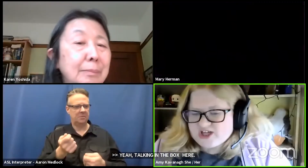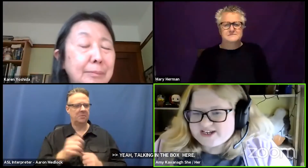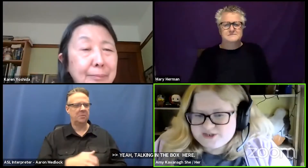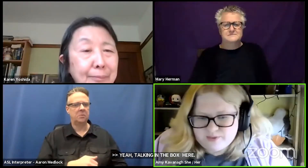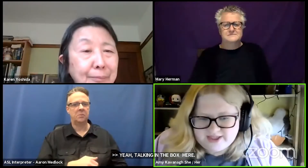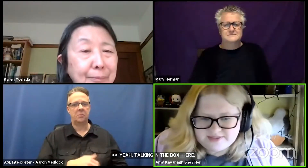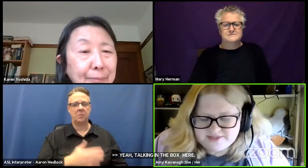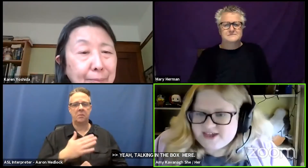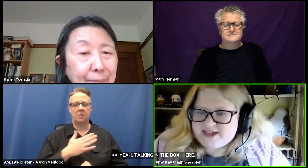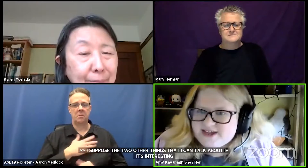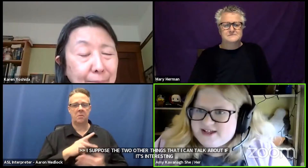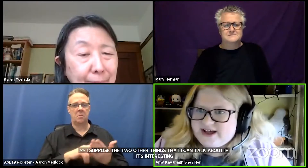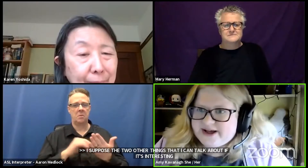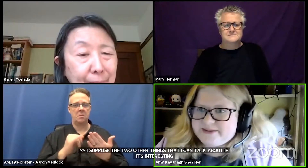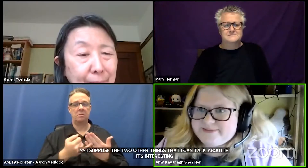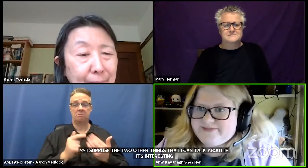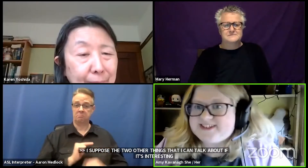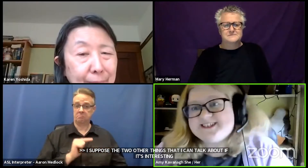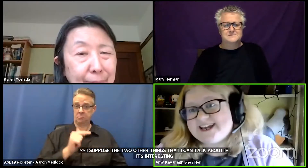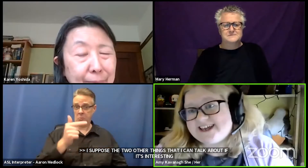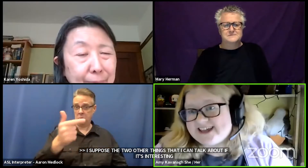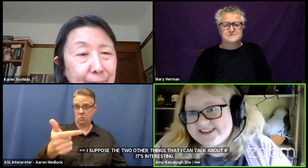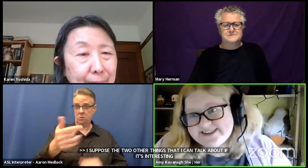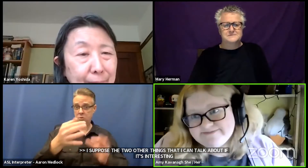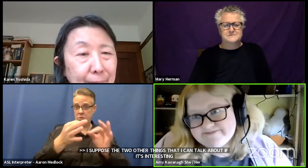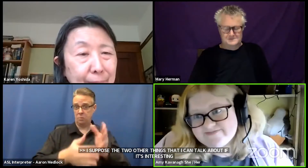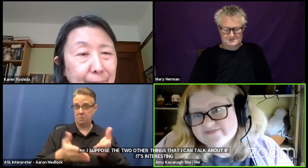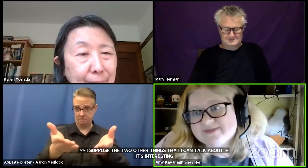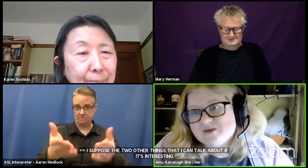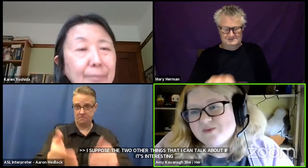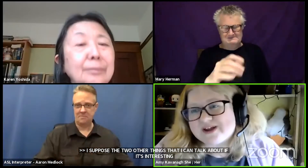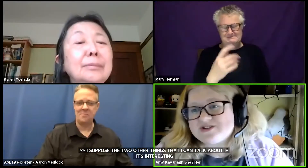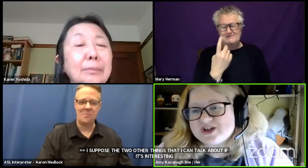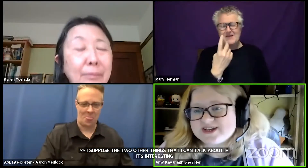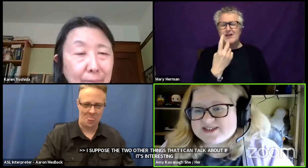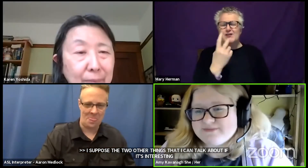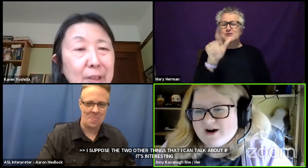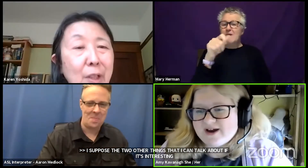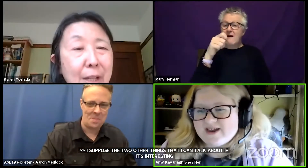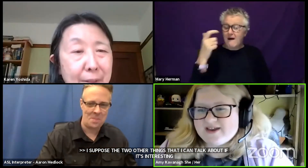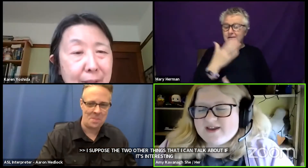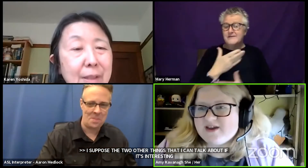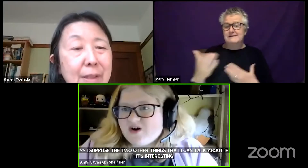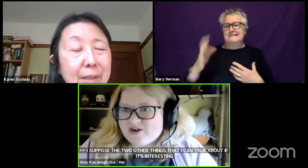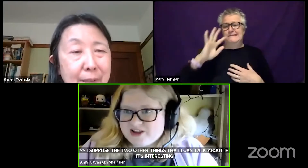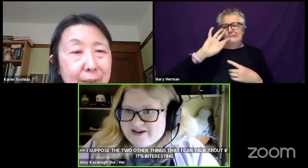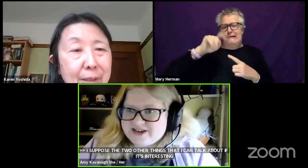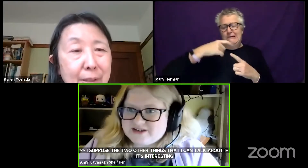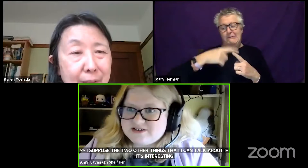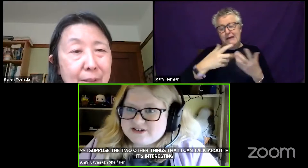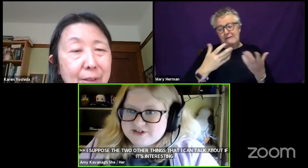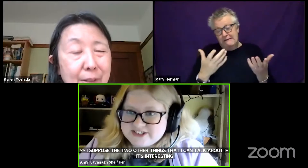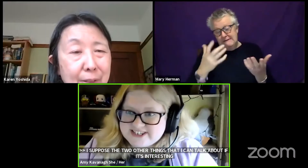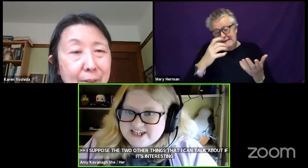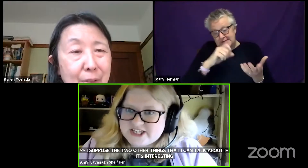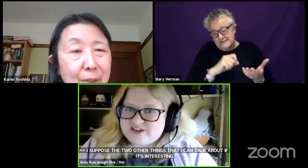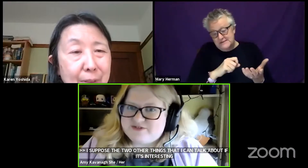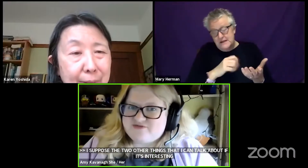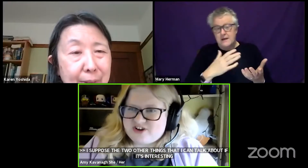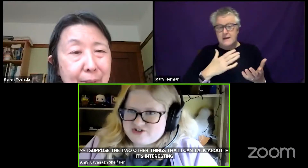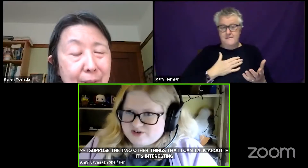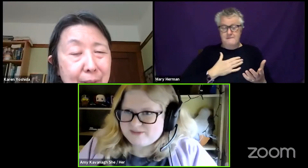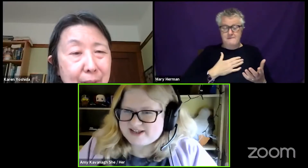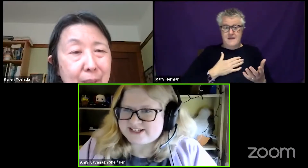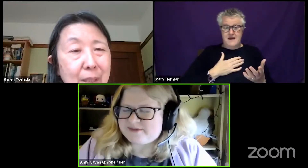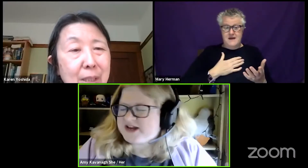my project with the Staying In, which is my online community that I've